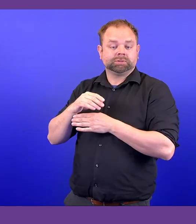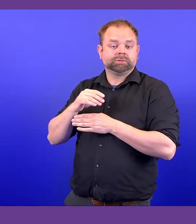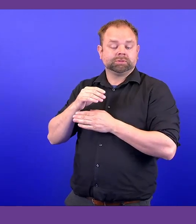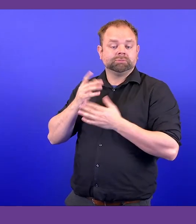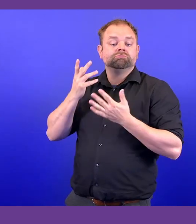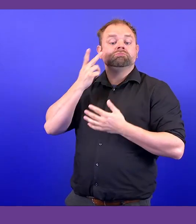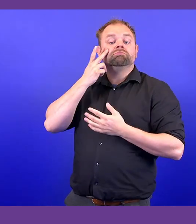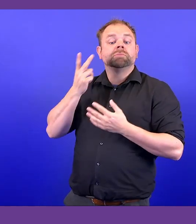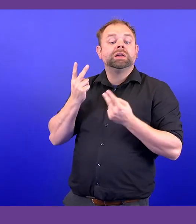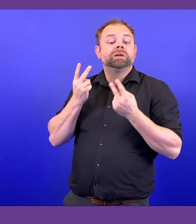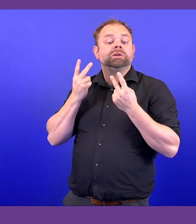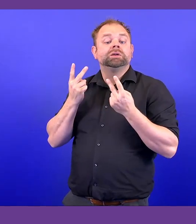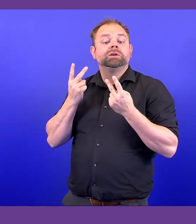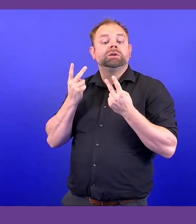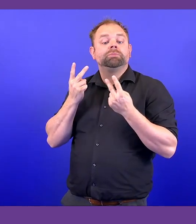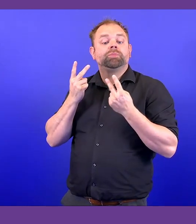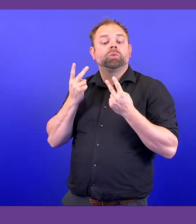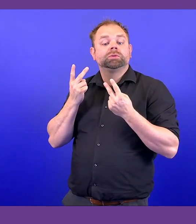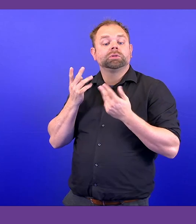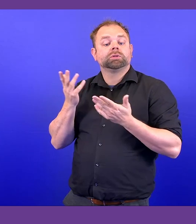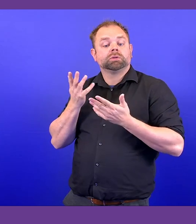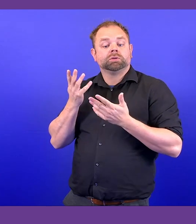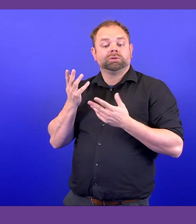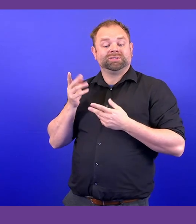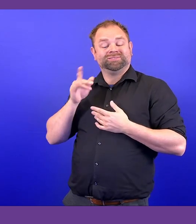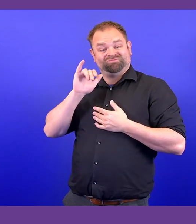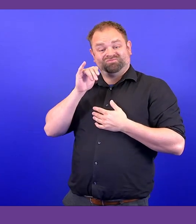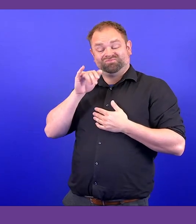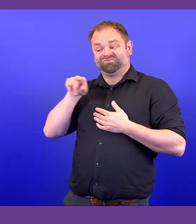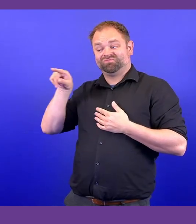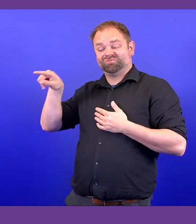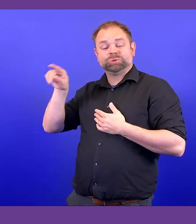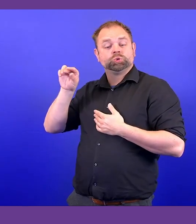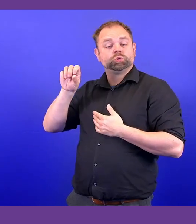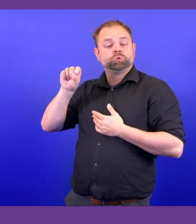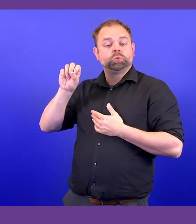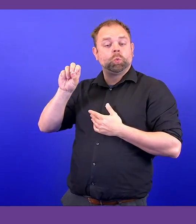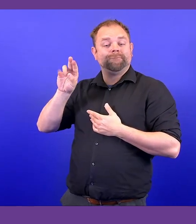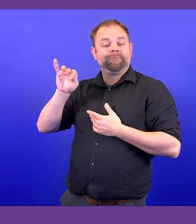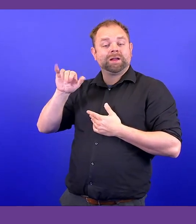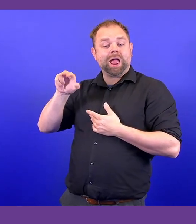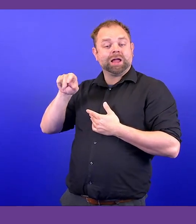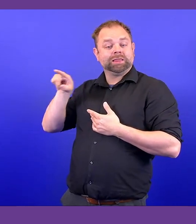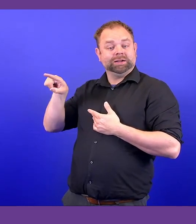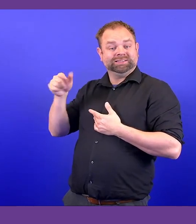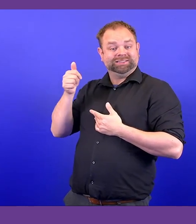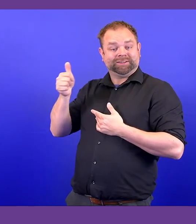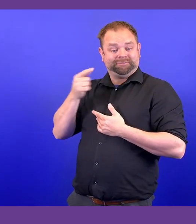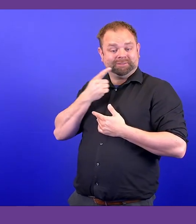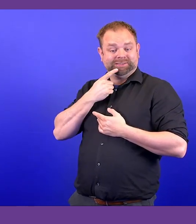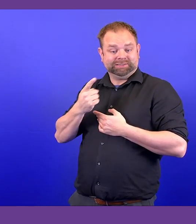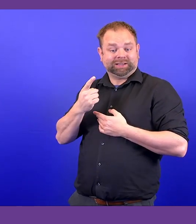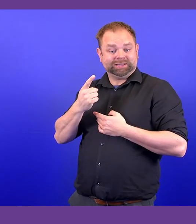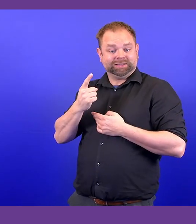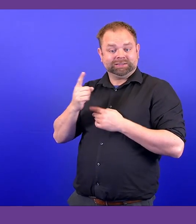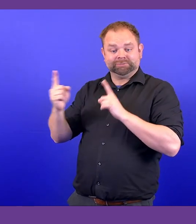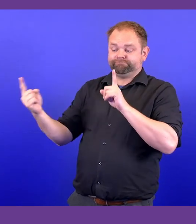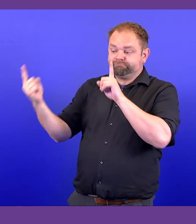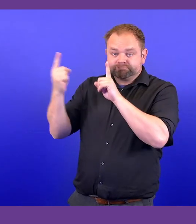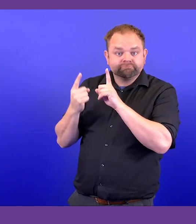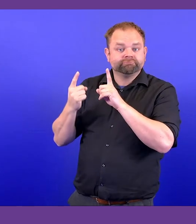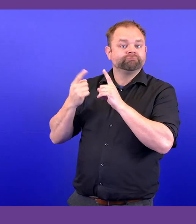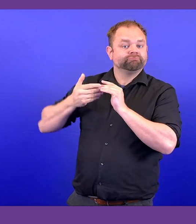structured approach to this. So it should really start already with the legislation to make sure that persons with disabilities are involved